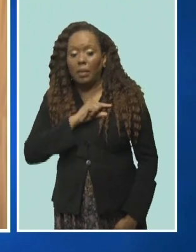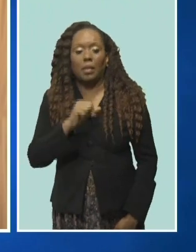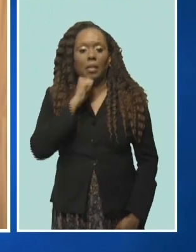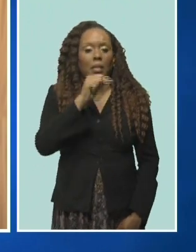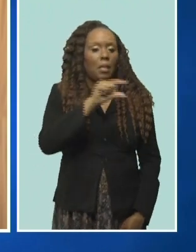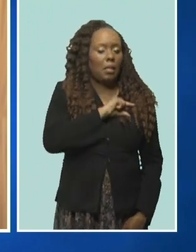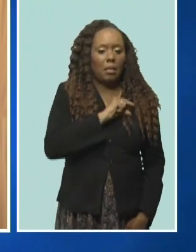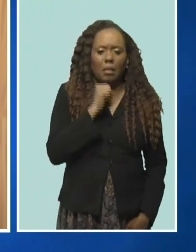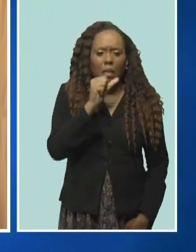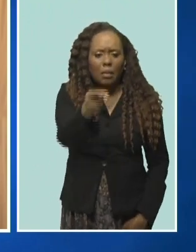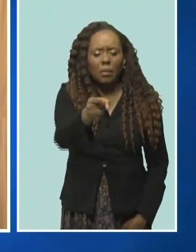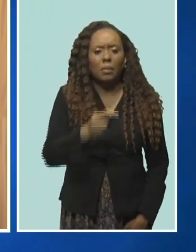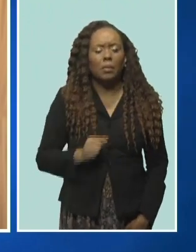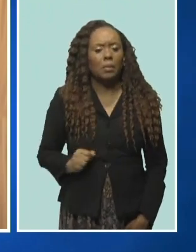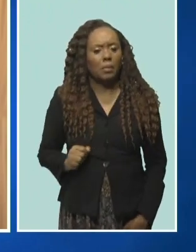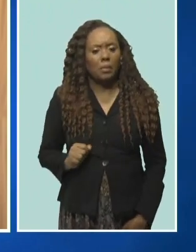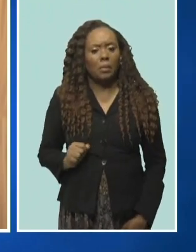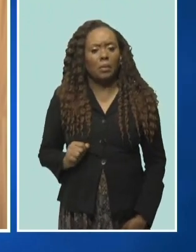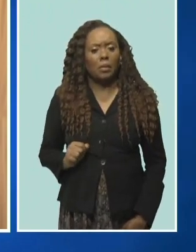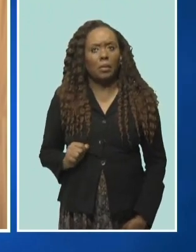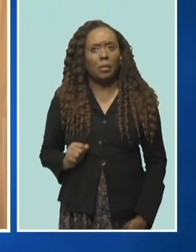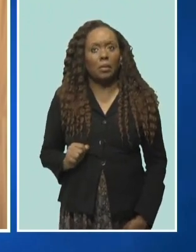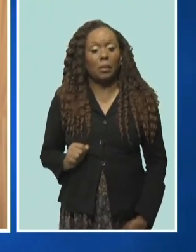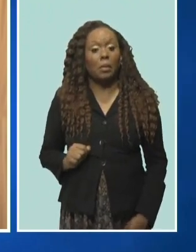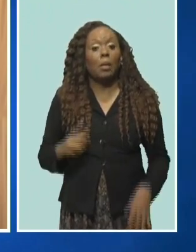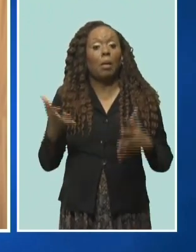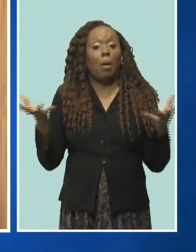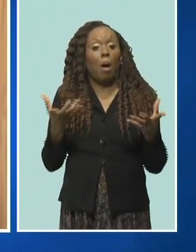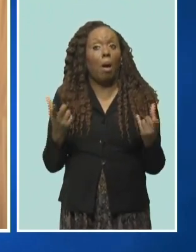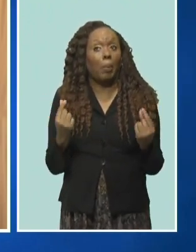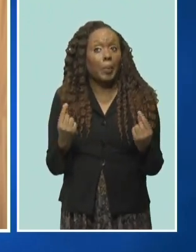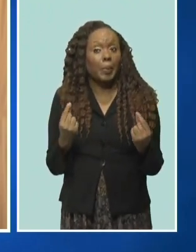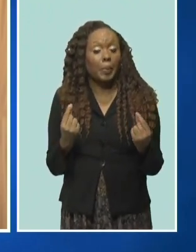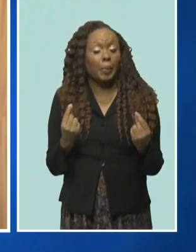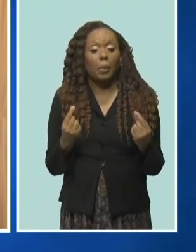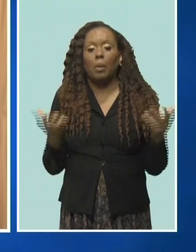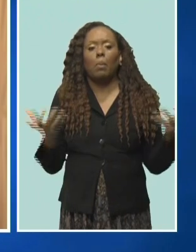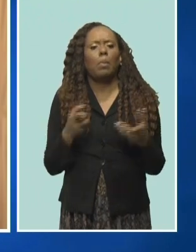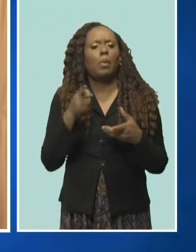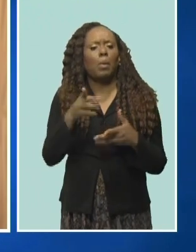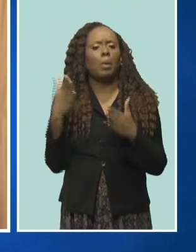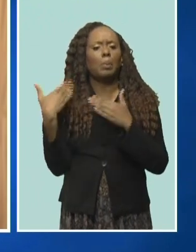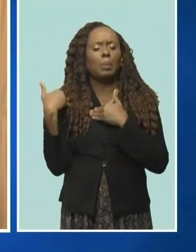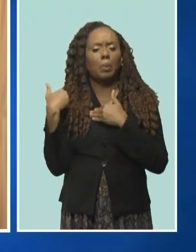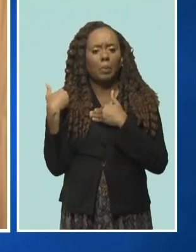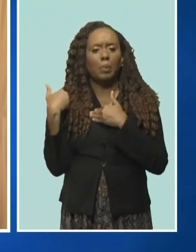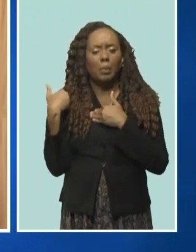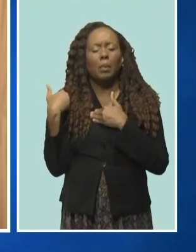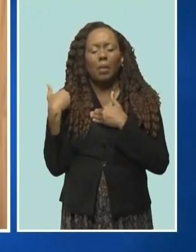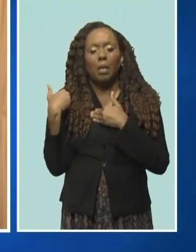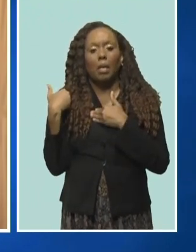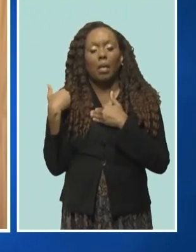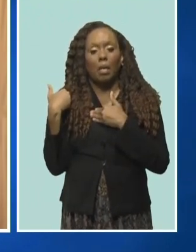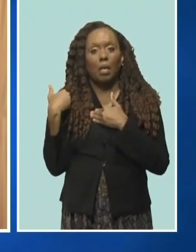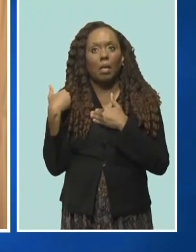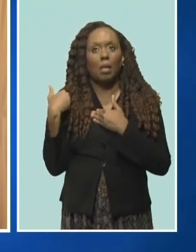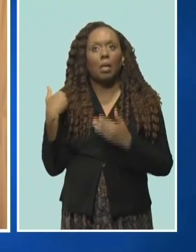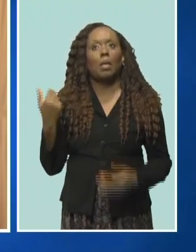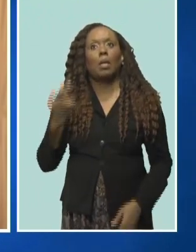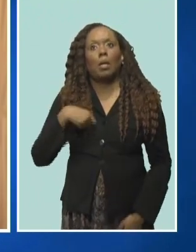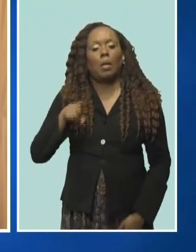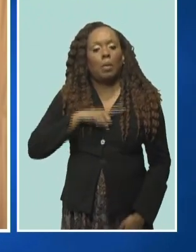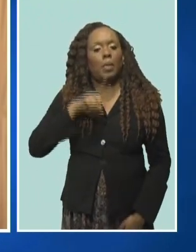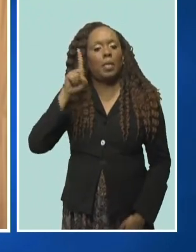jury. Where we must step up individually and collectively is in our commitment to take back our